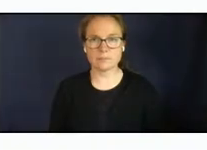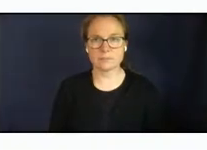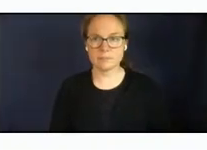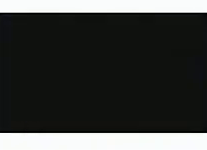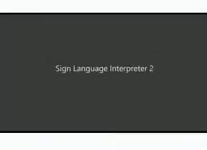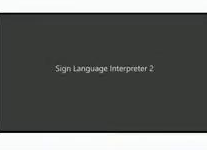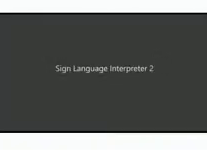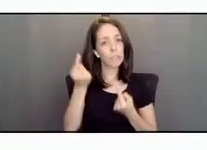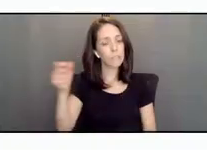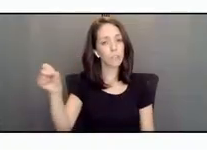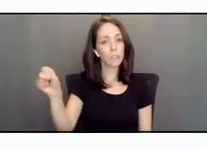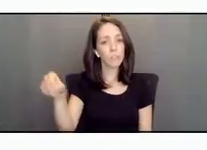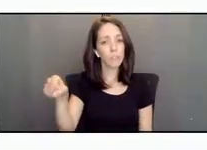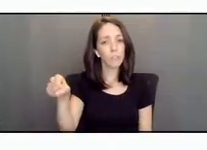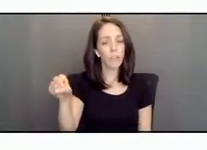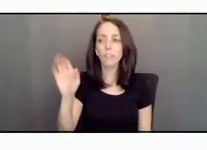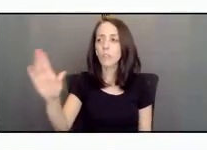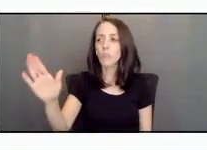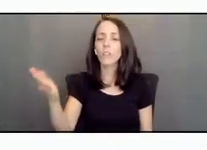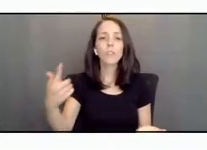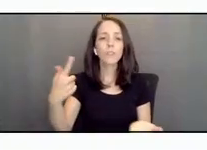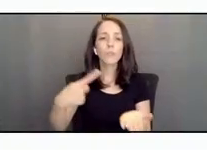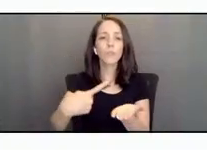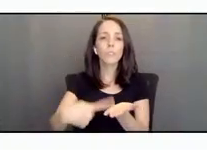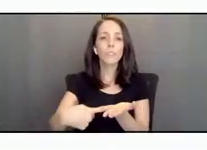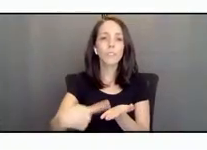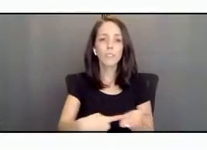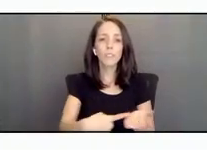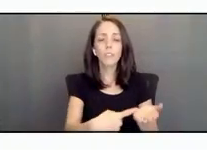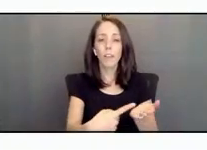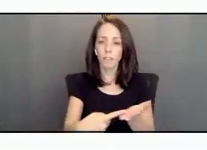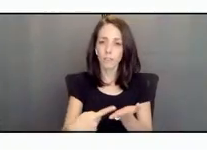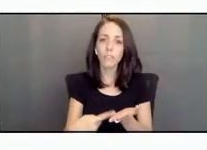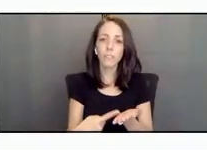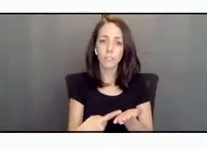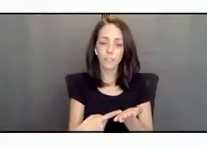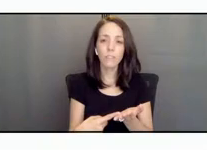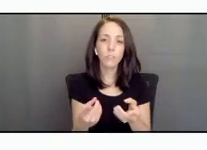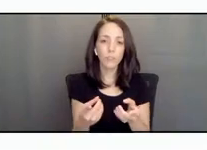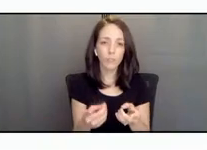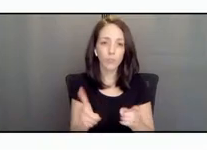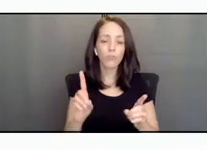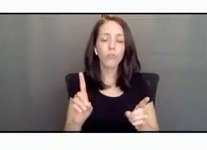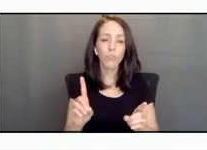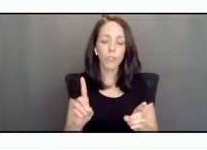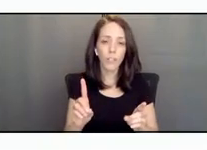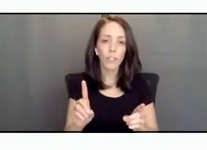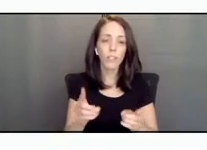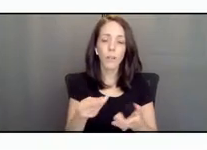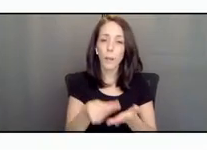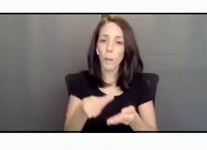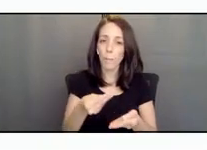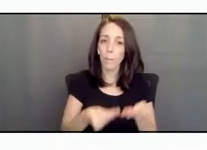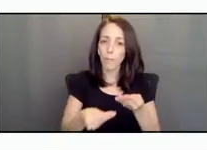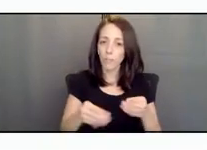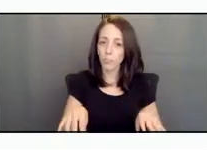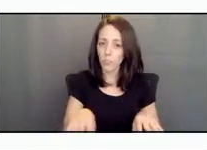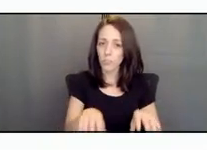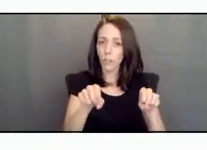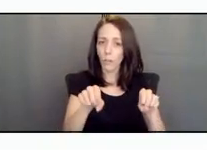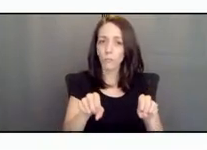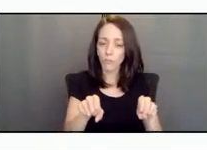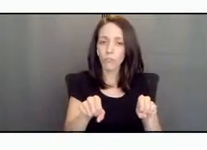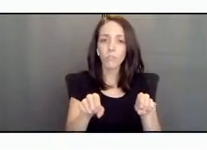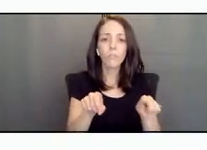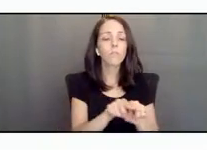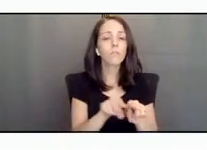They're here to be discussed within the motion of the budget adoption, as well as discussed